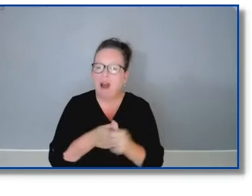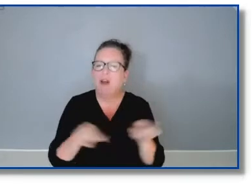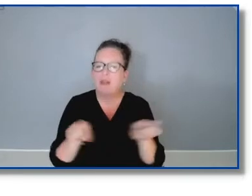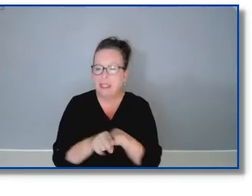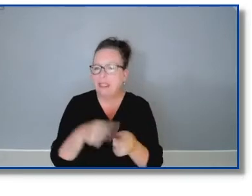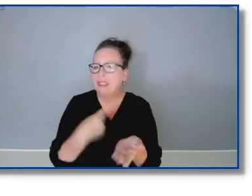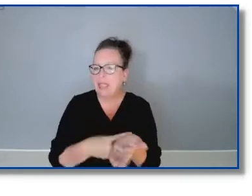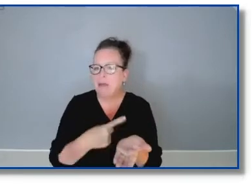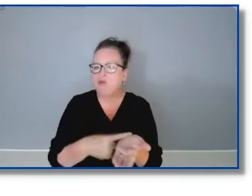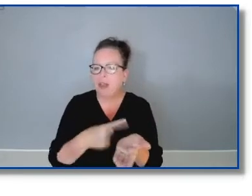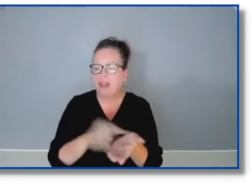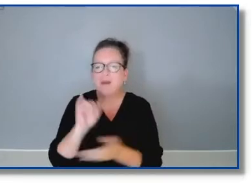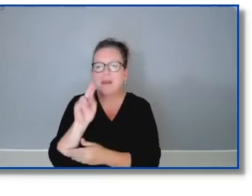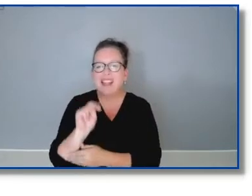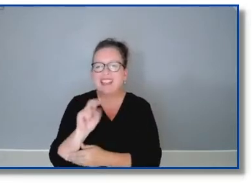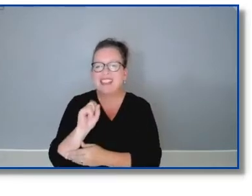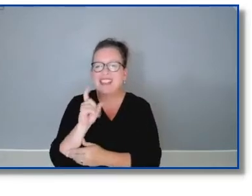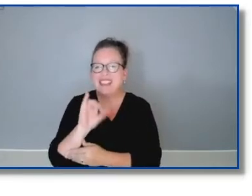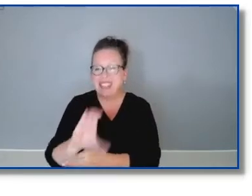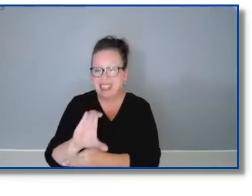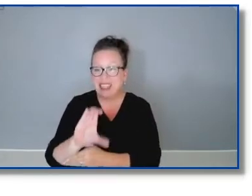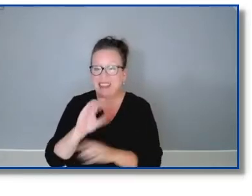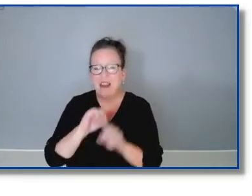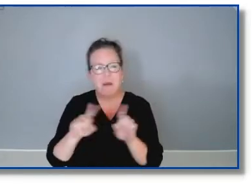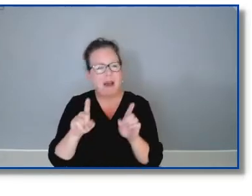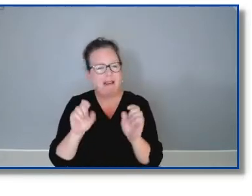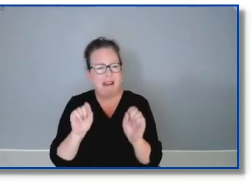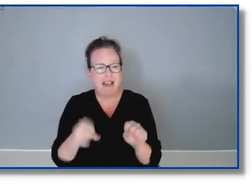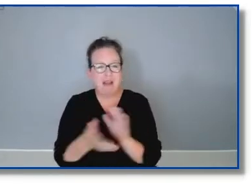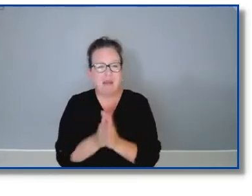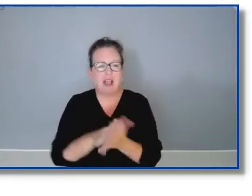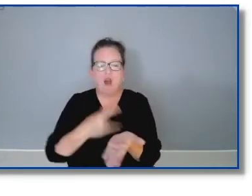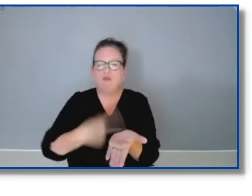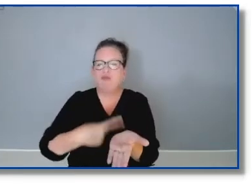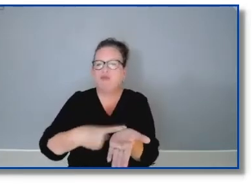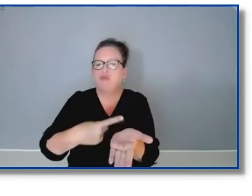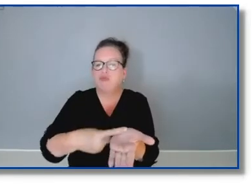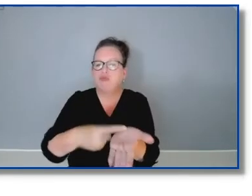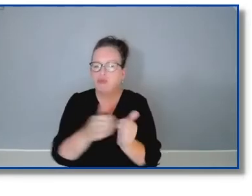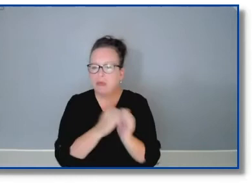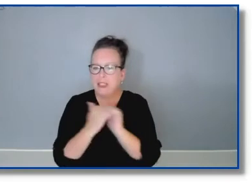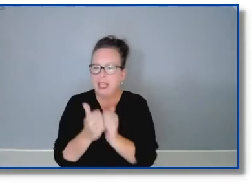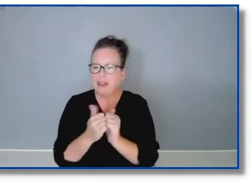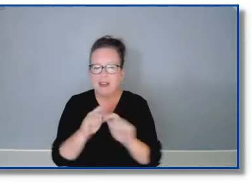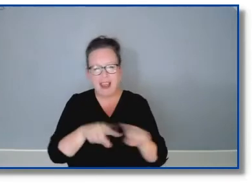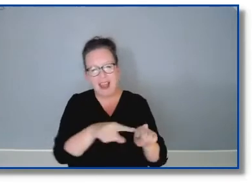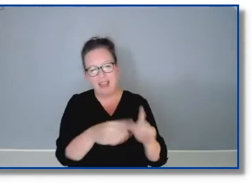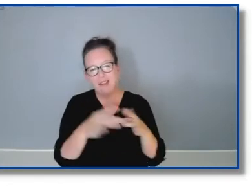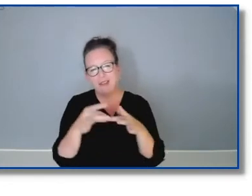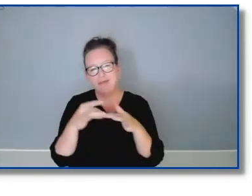with different pacemakers or just the way that people pace their lives.